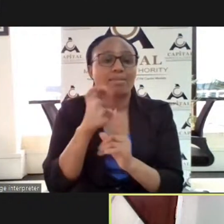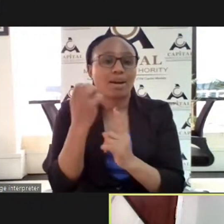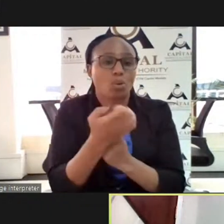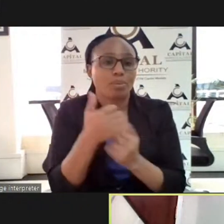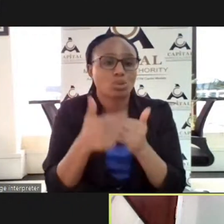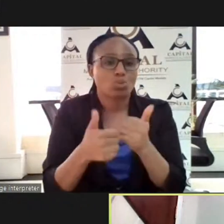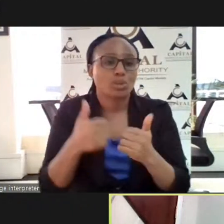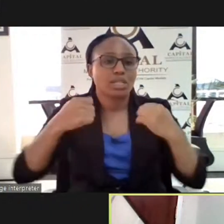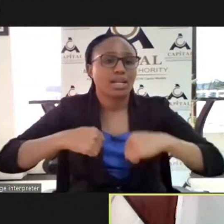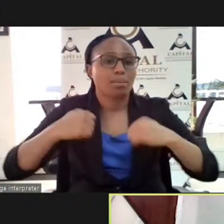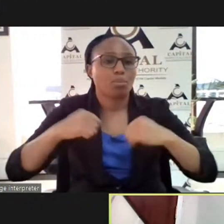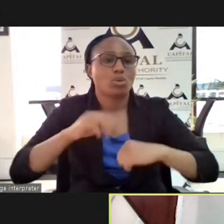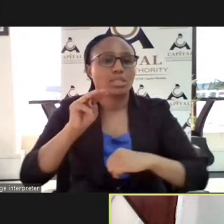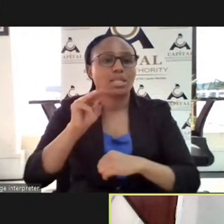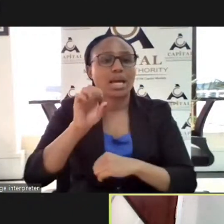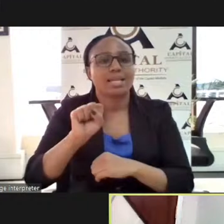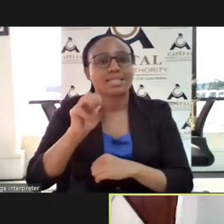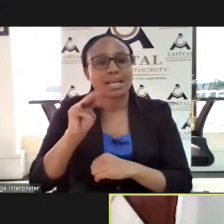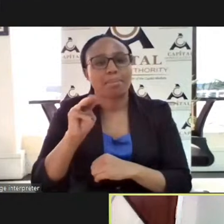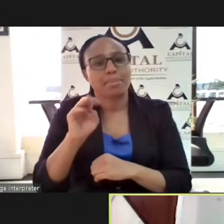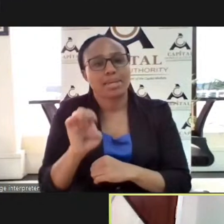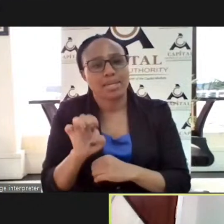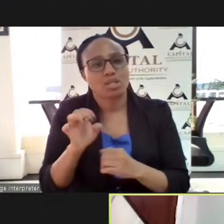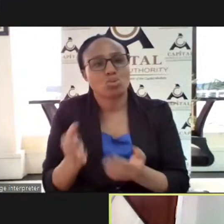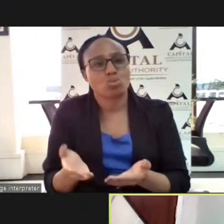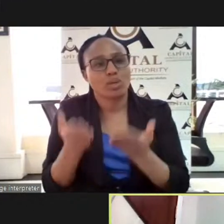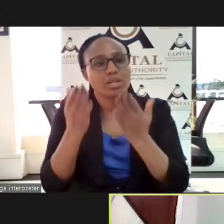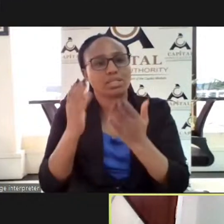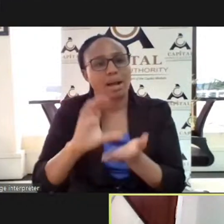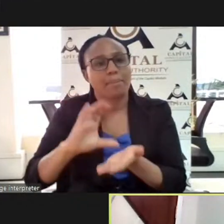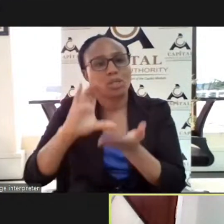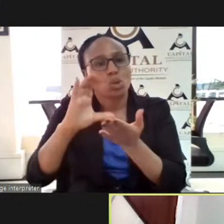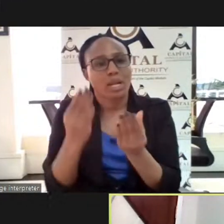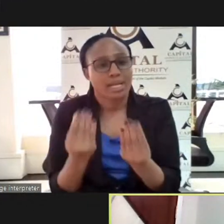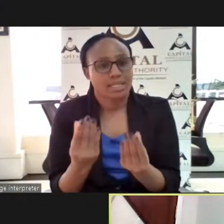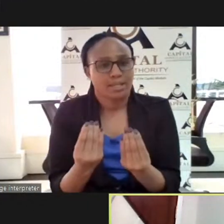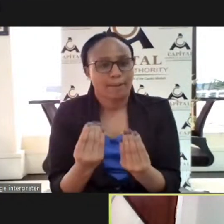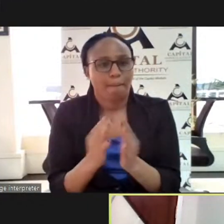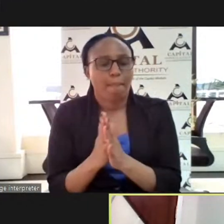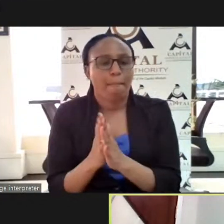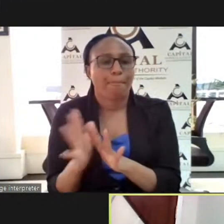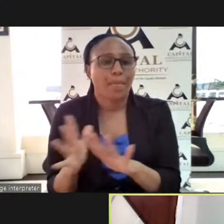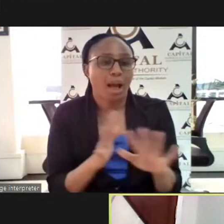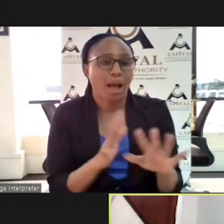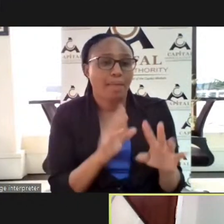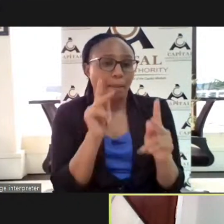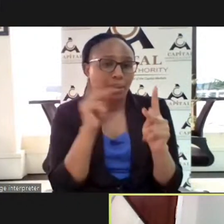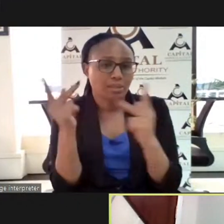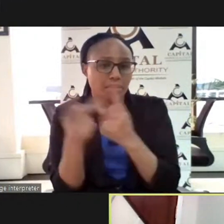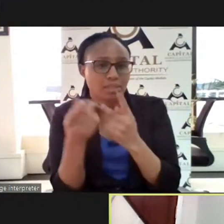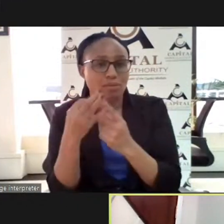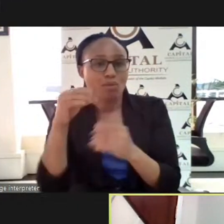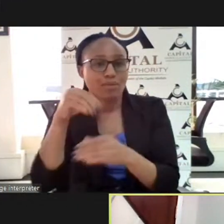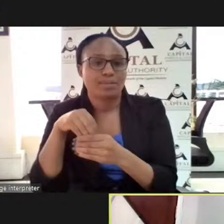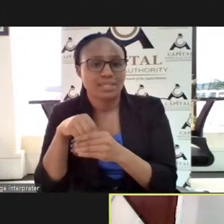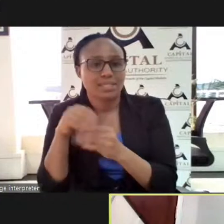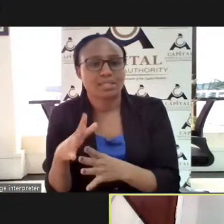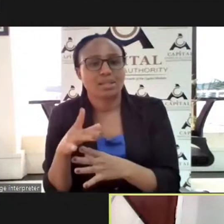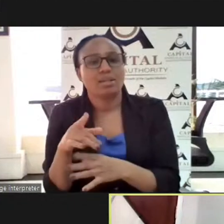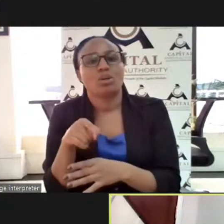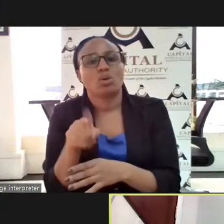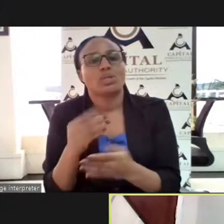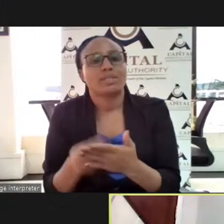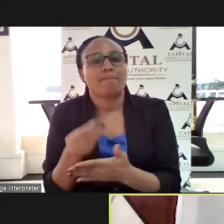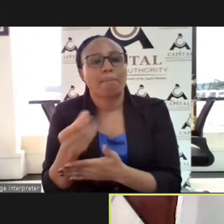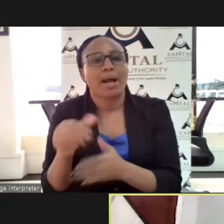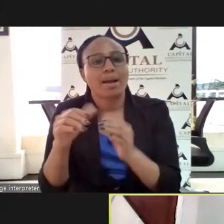enables SMEs to raise capital fairly easily. From the other perspective, which is the investor perspective, you would buy